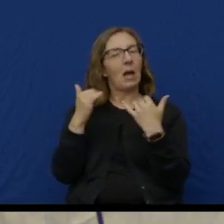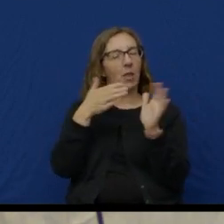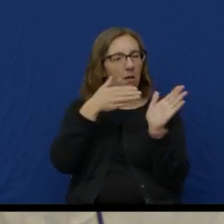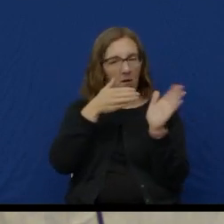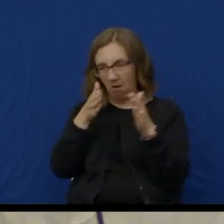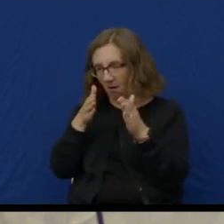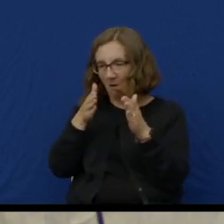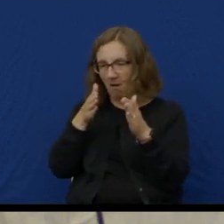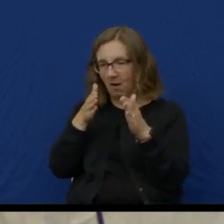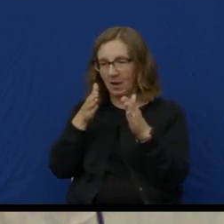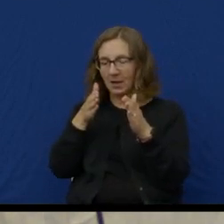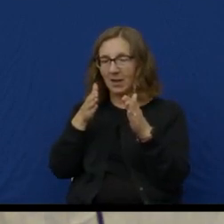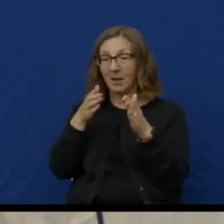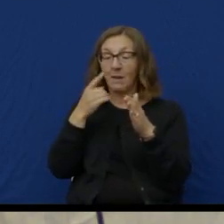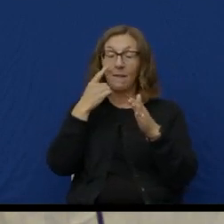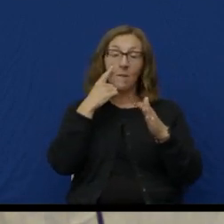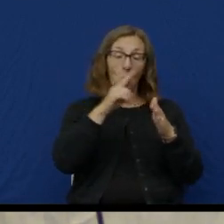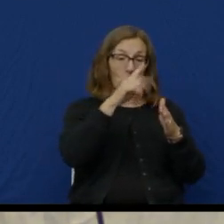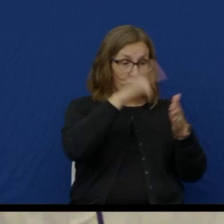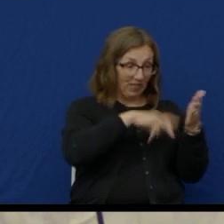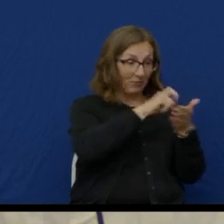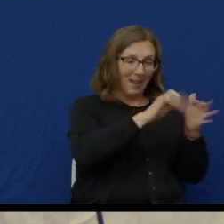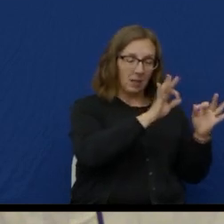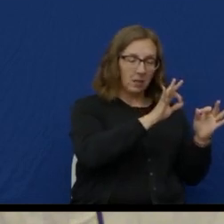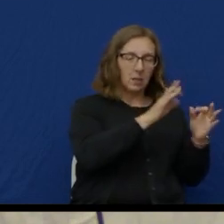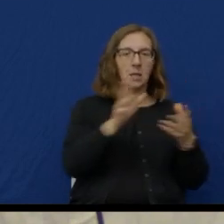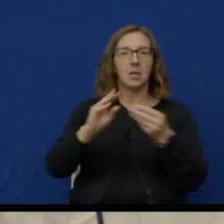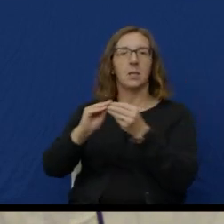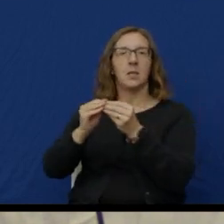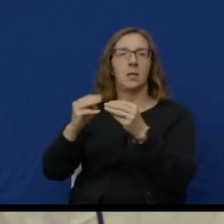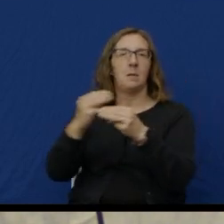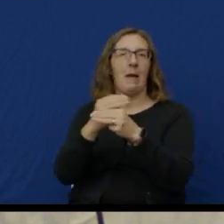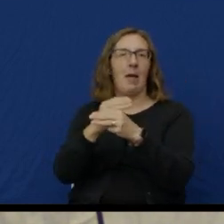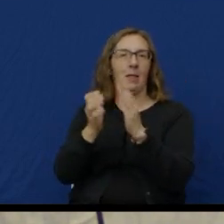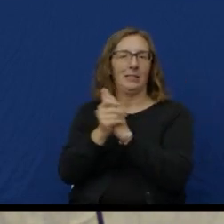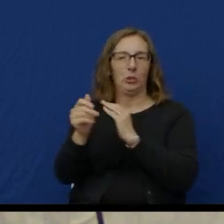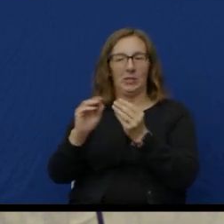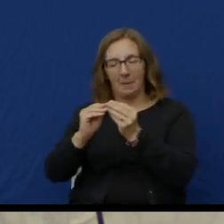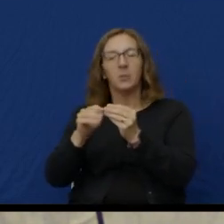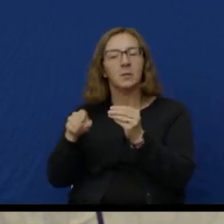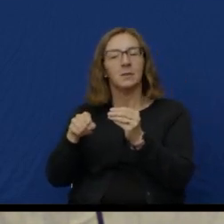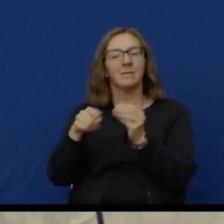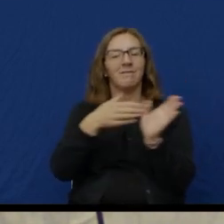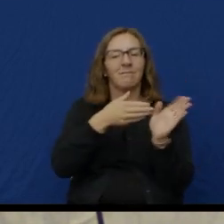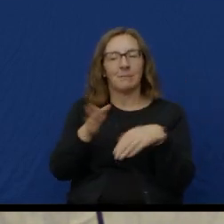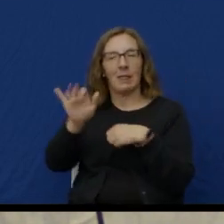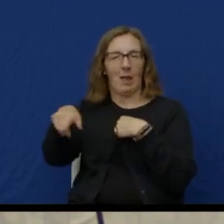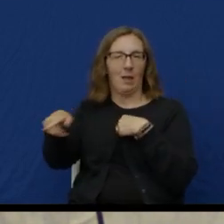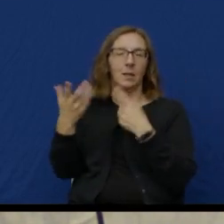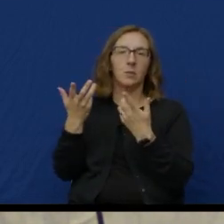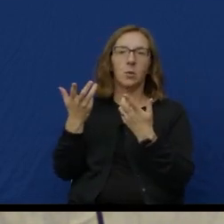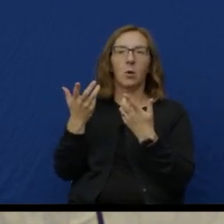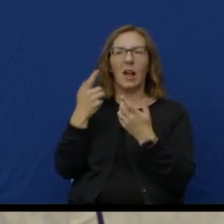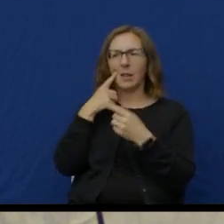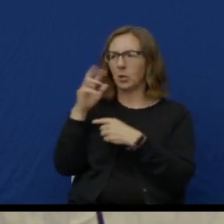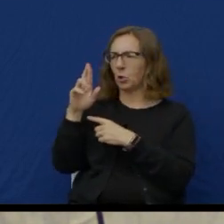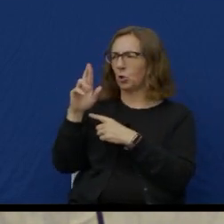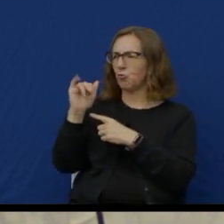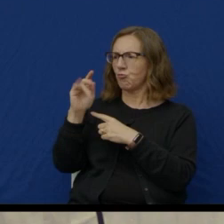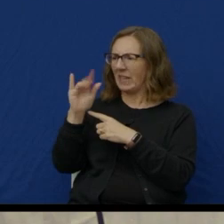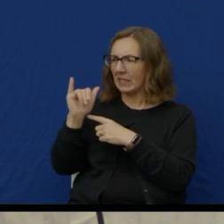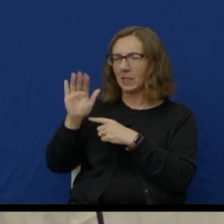can we do something similar for numeracy. And so I believe that Mickey Ray and her team are working on